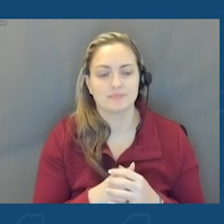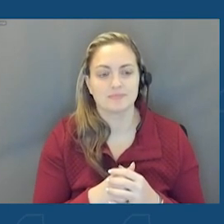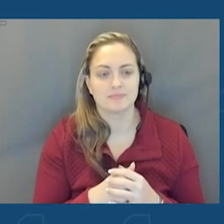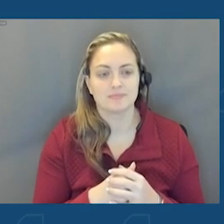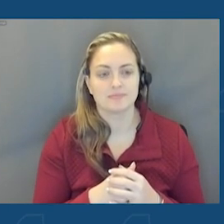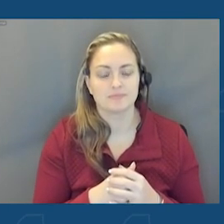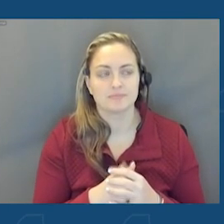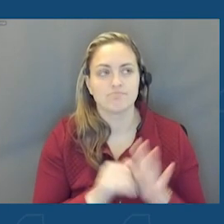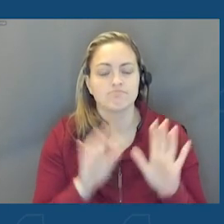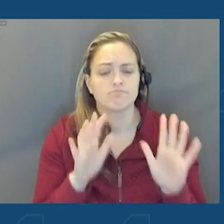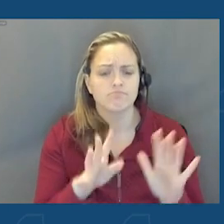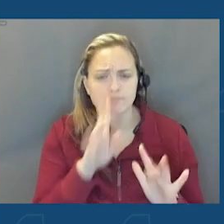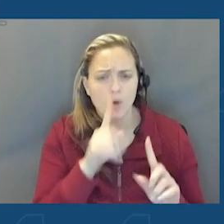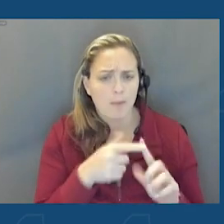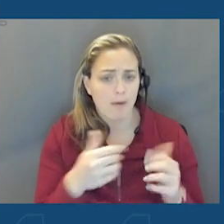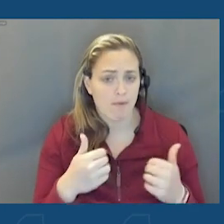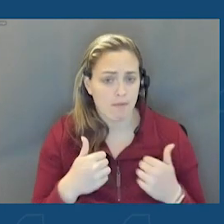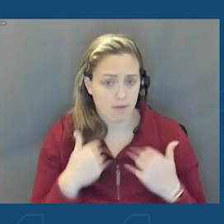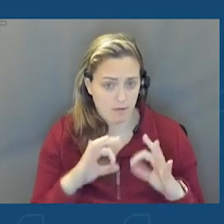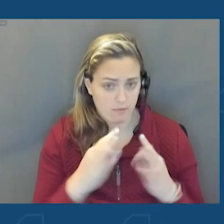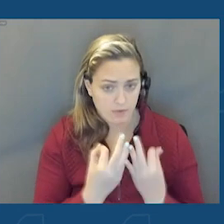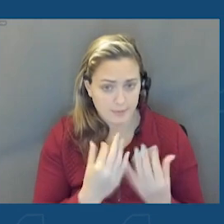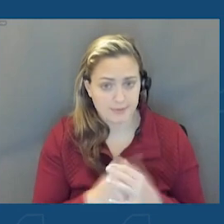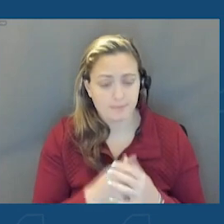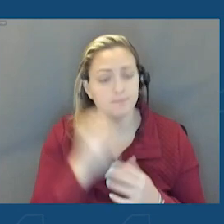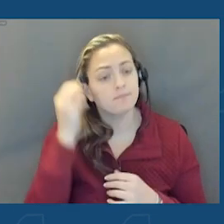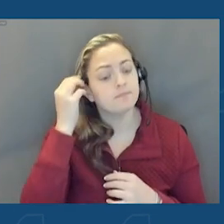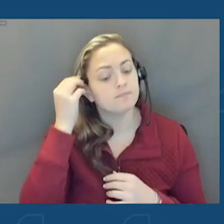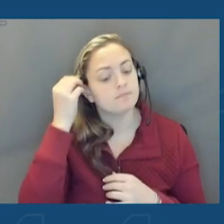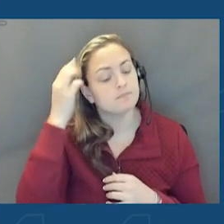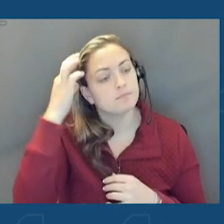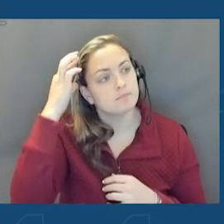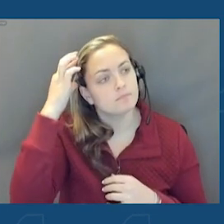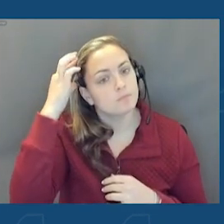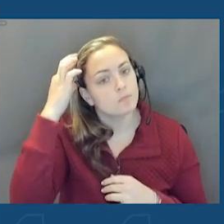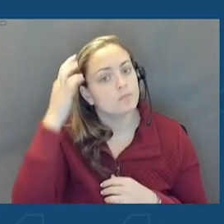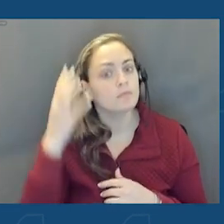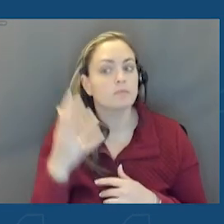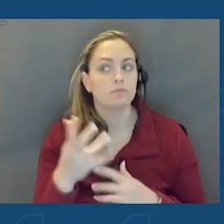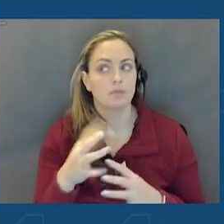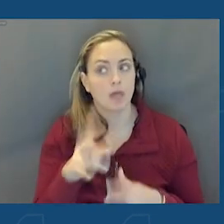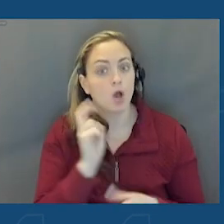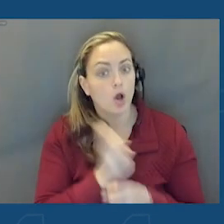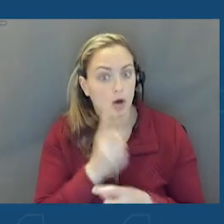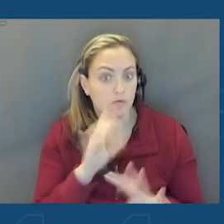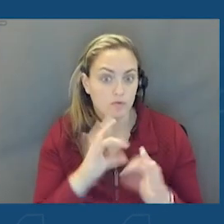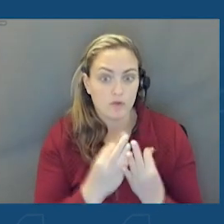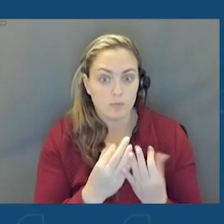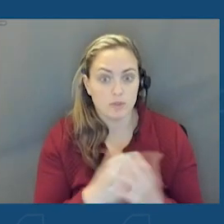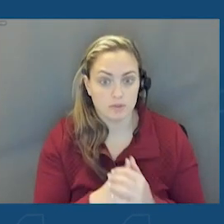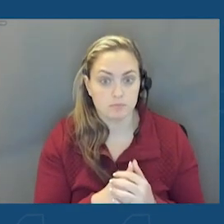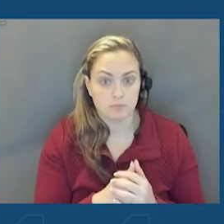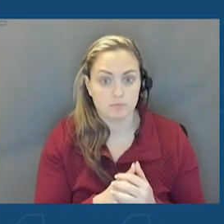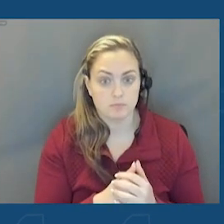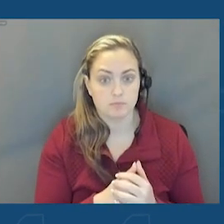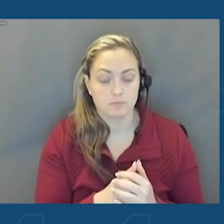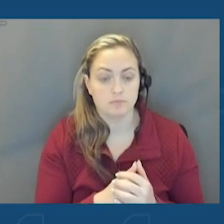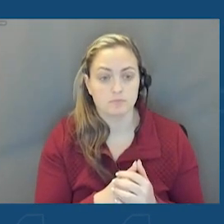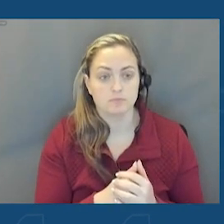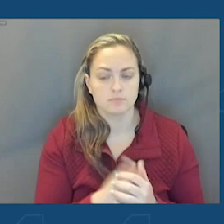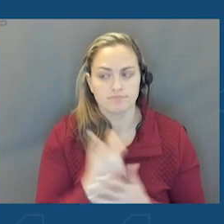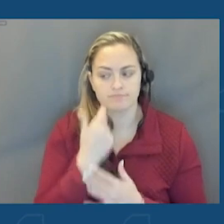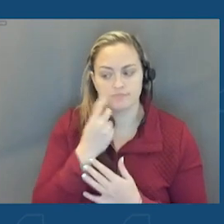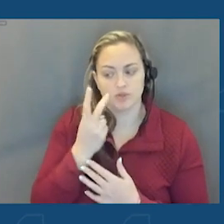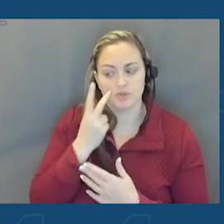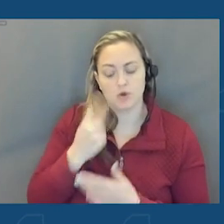you. So let's talk about young families. Families have it hard. I just saw my